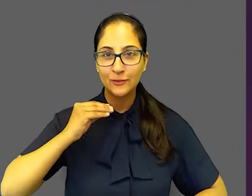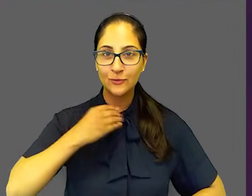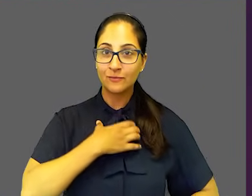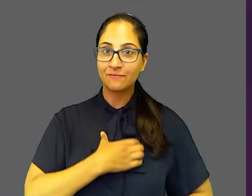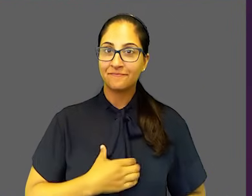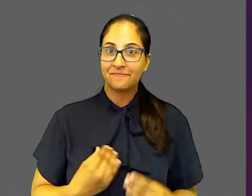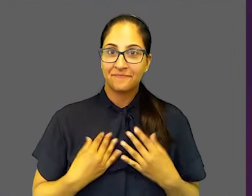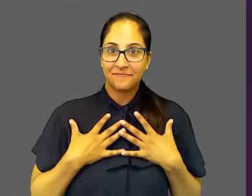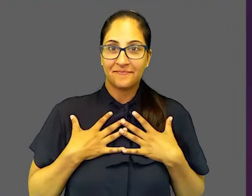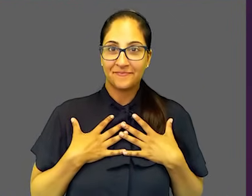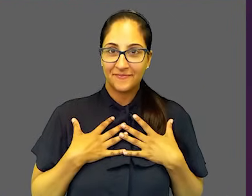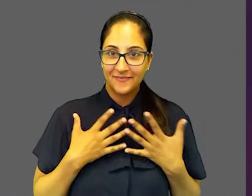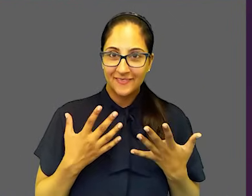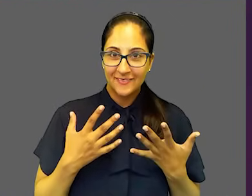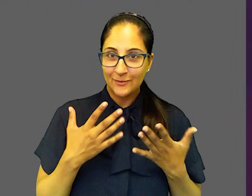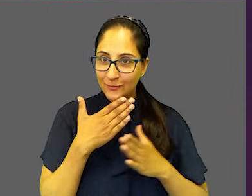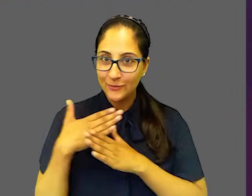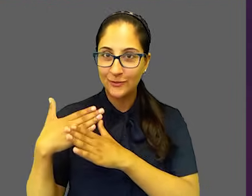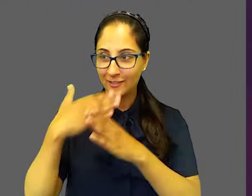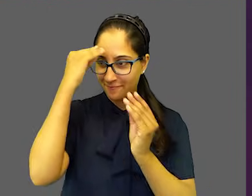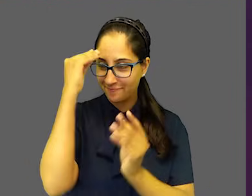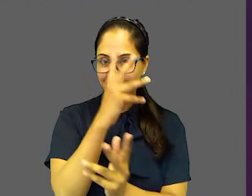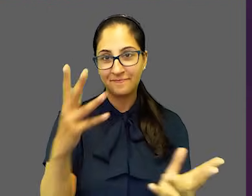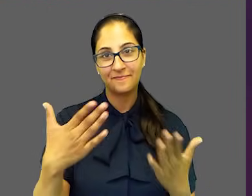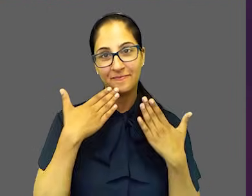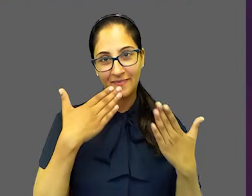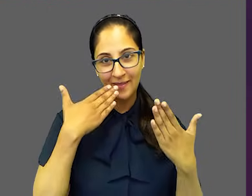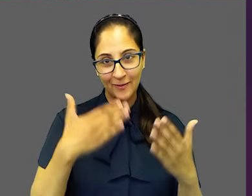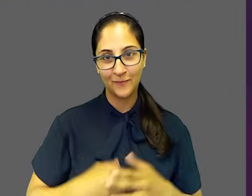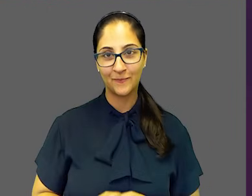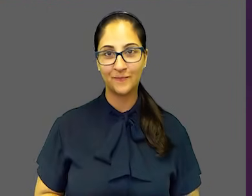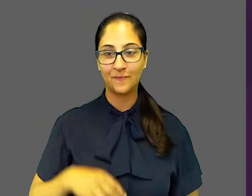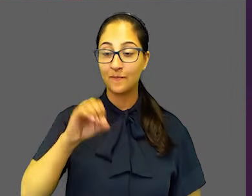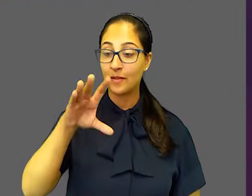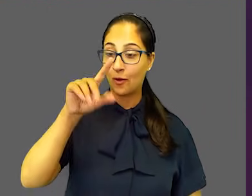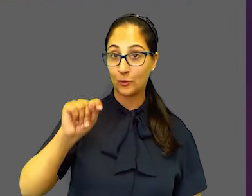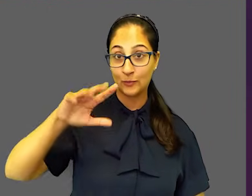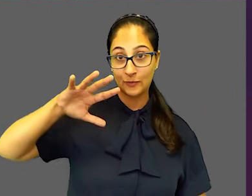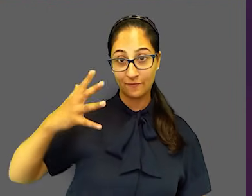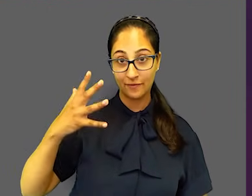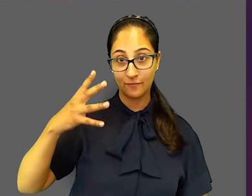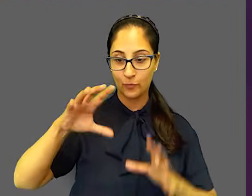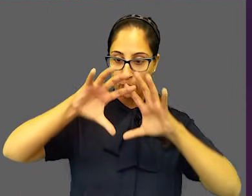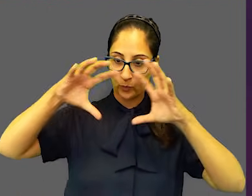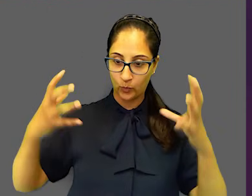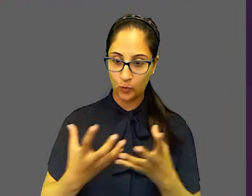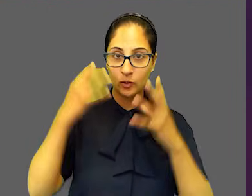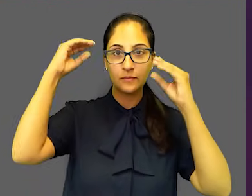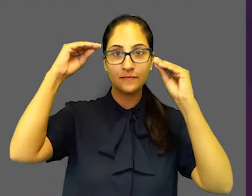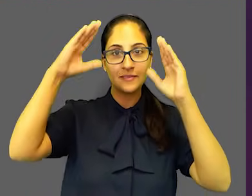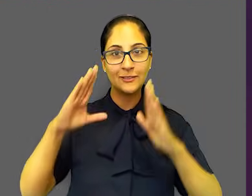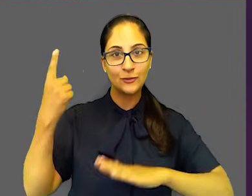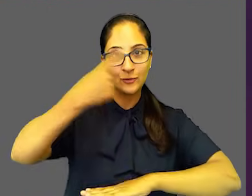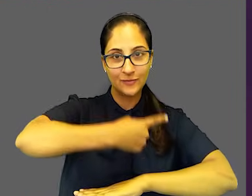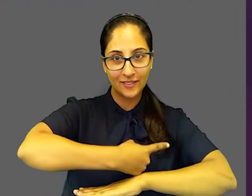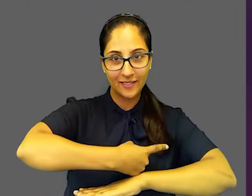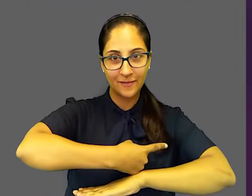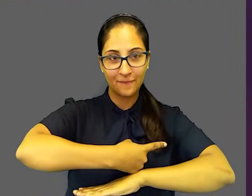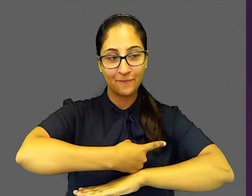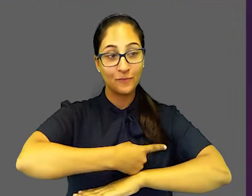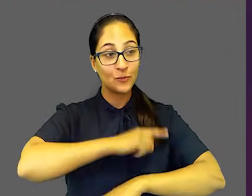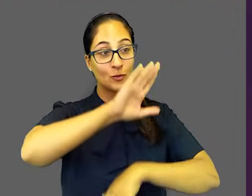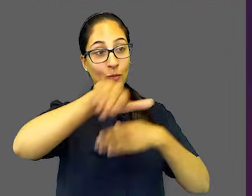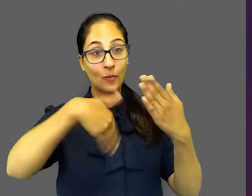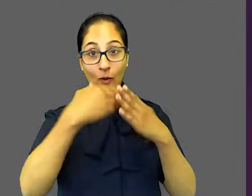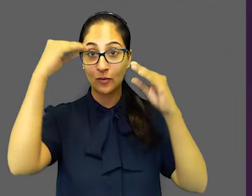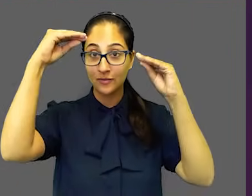all of us. And, on October 5th is World Teacher Day. And we'd like to share, a shout out to all the